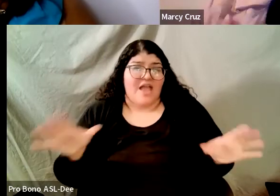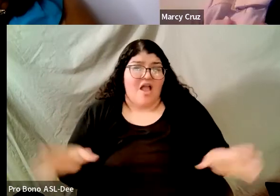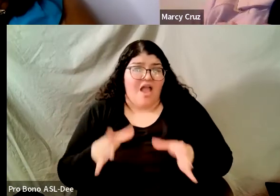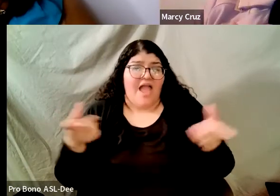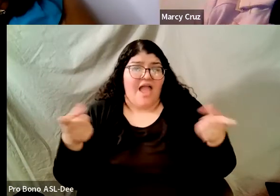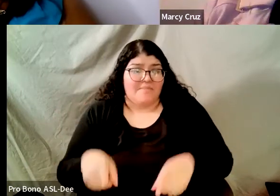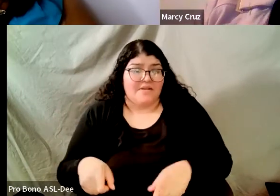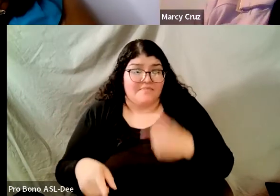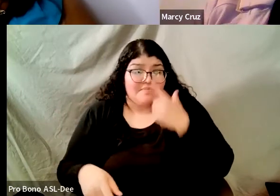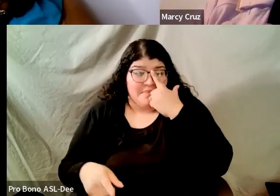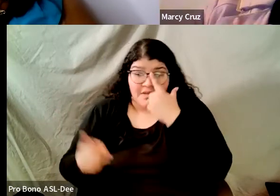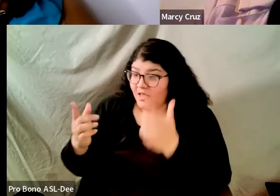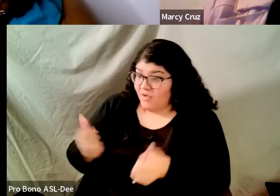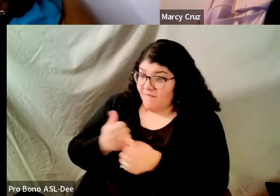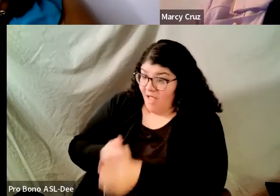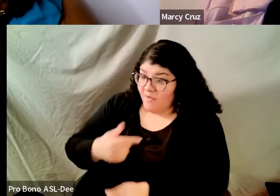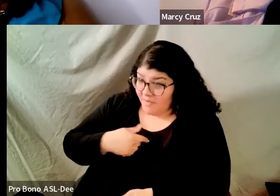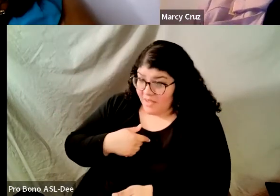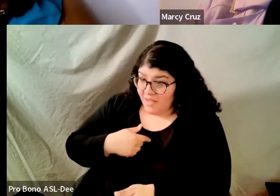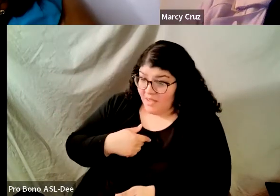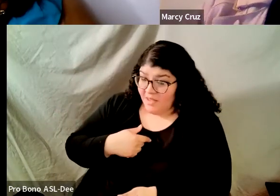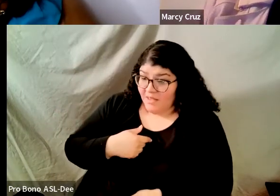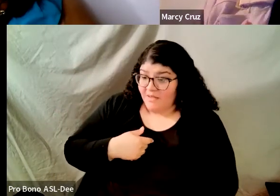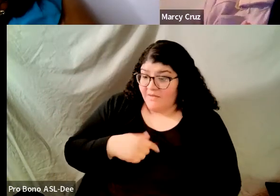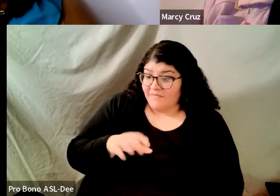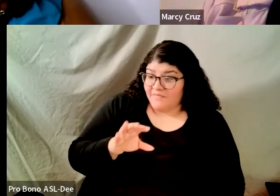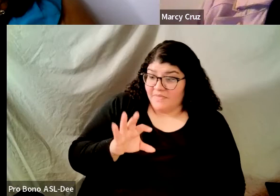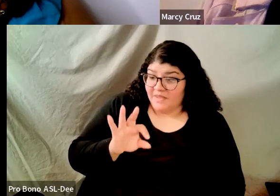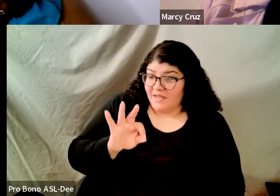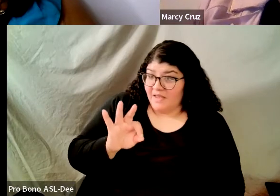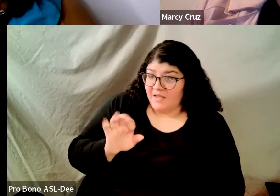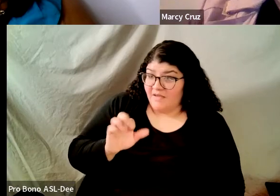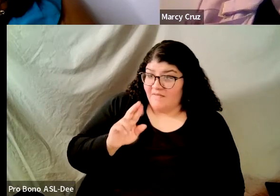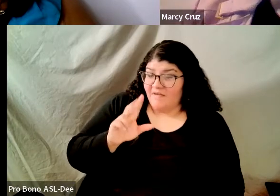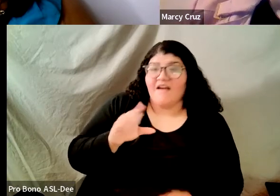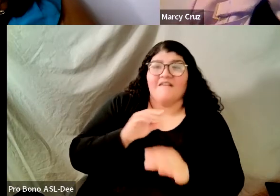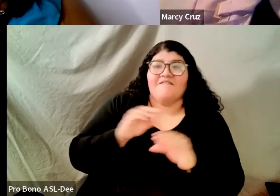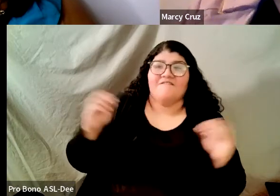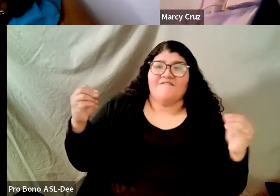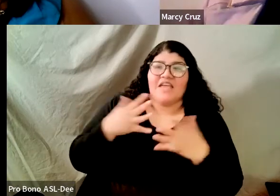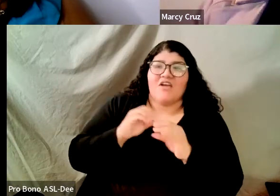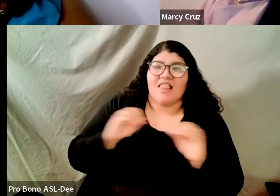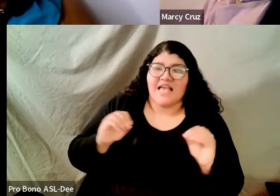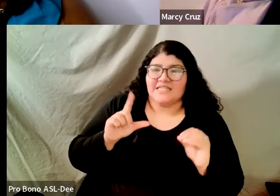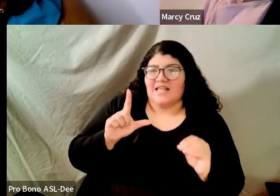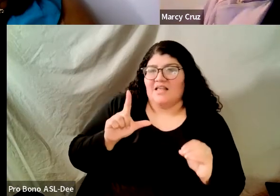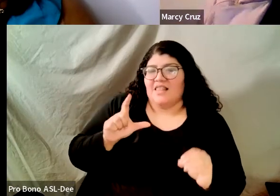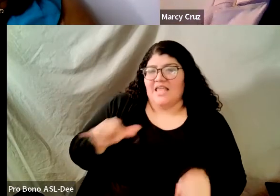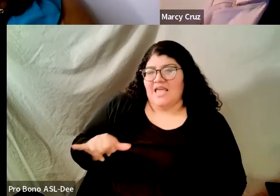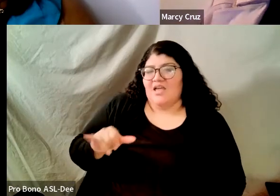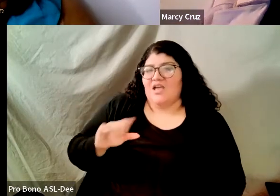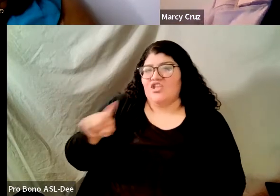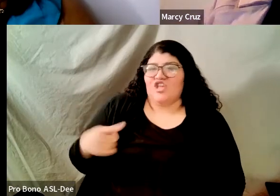And everyone can follow me at Fearlessly Just Me. And my blog is fearlesslyjustme.net.